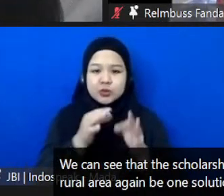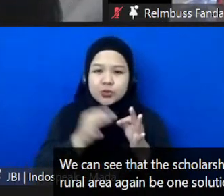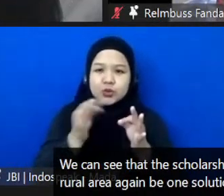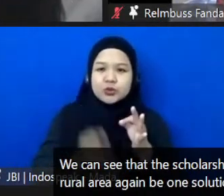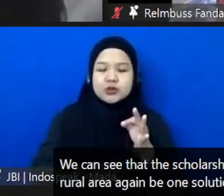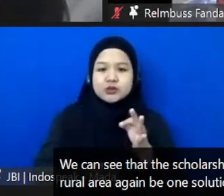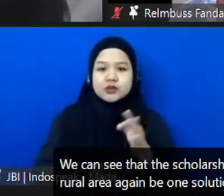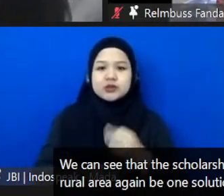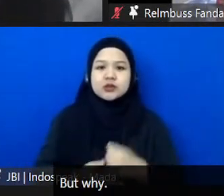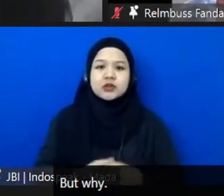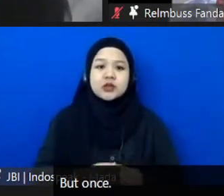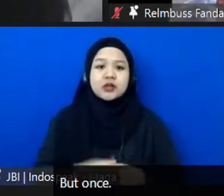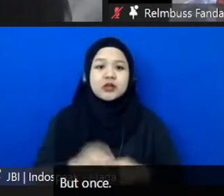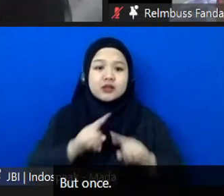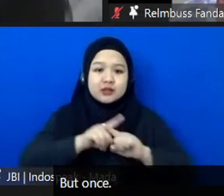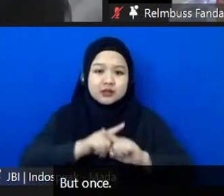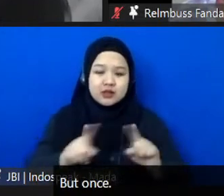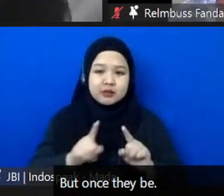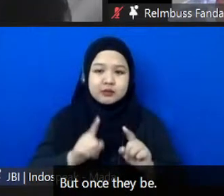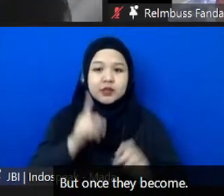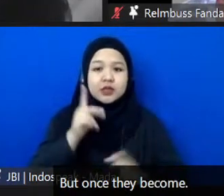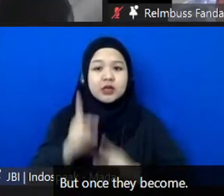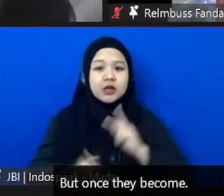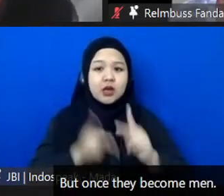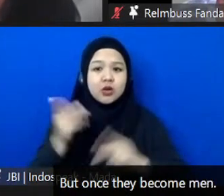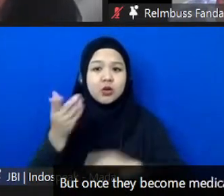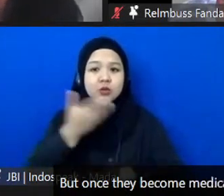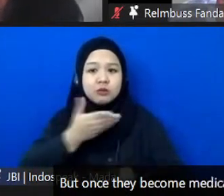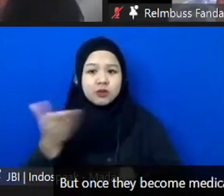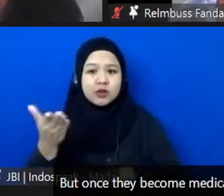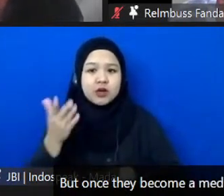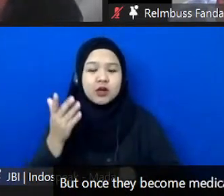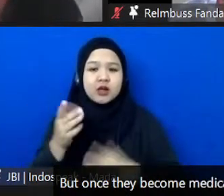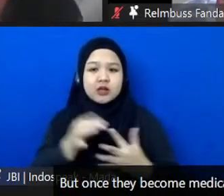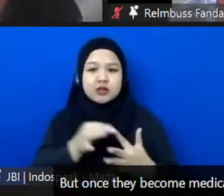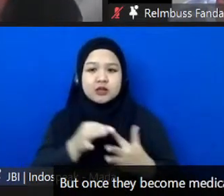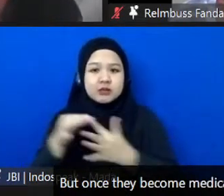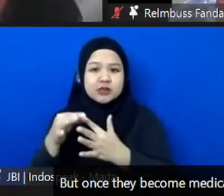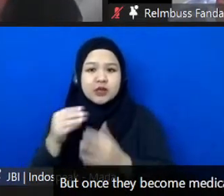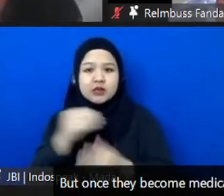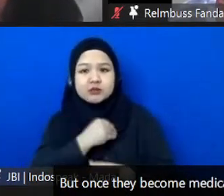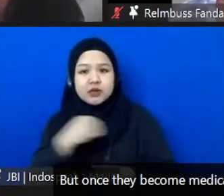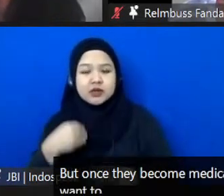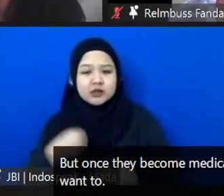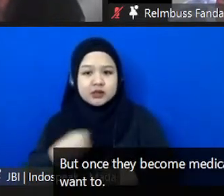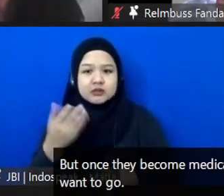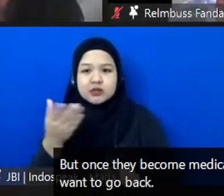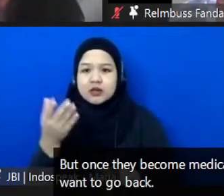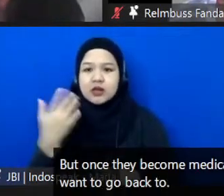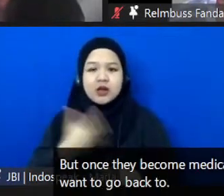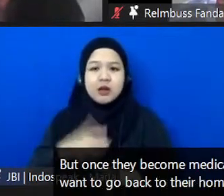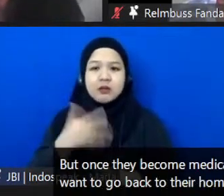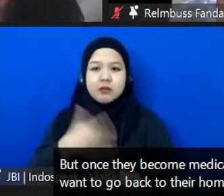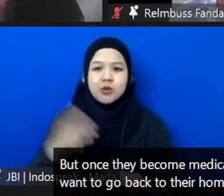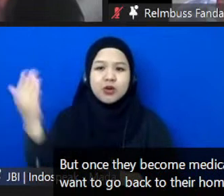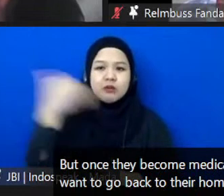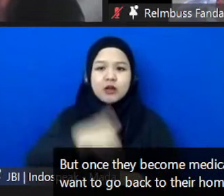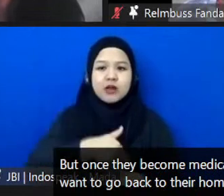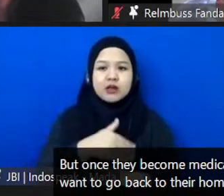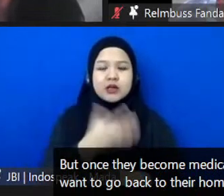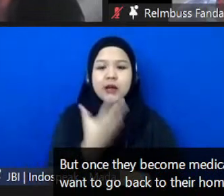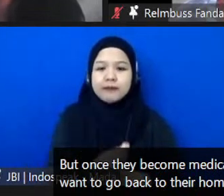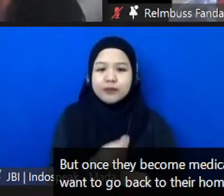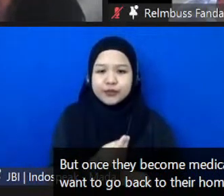But once they become a medical specialists, they don't want to go back to their hometown because of